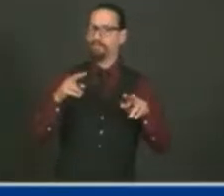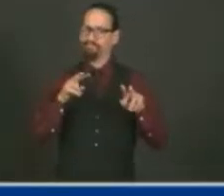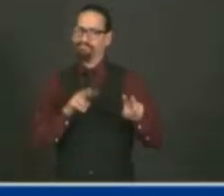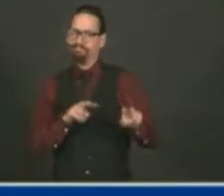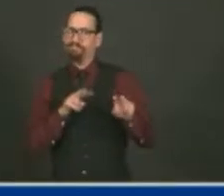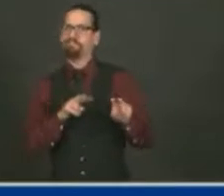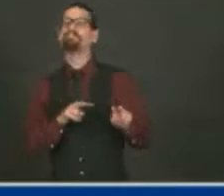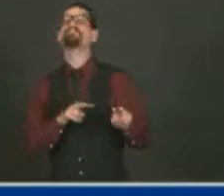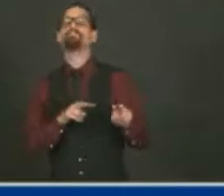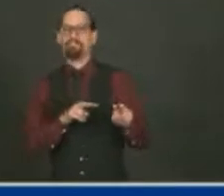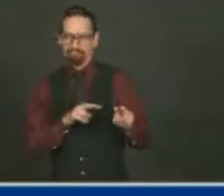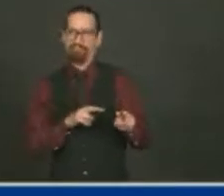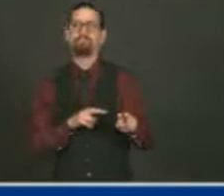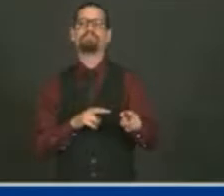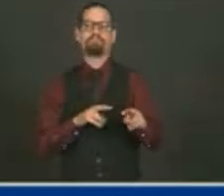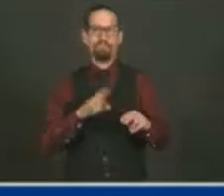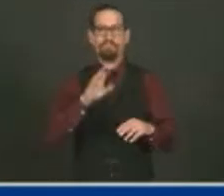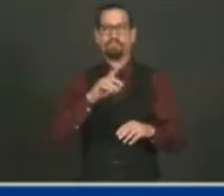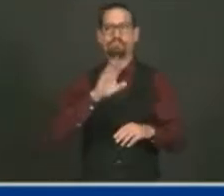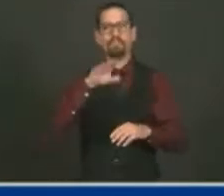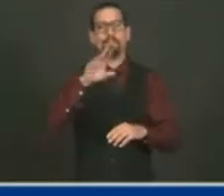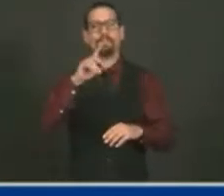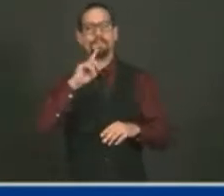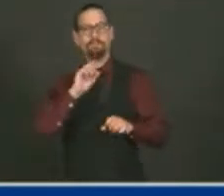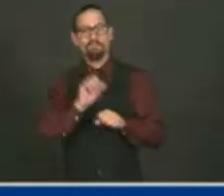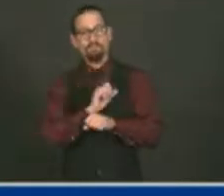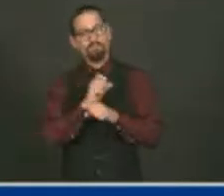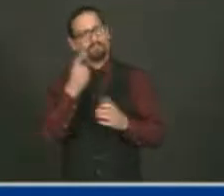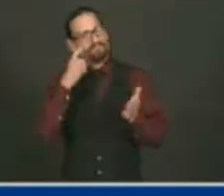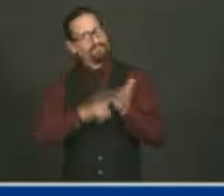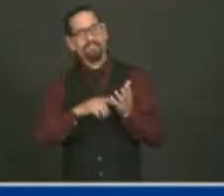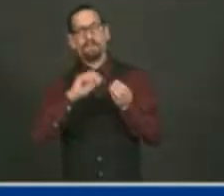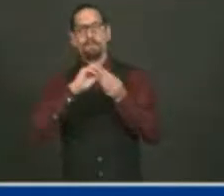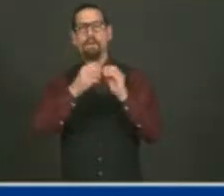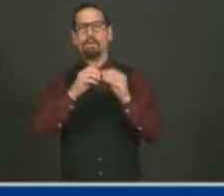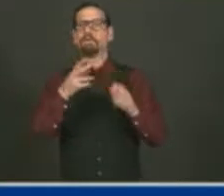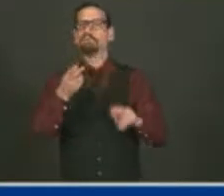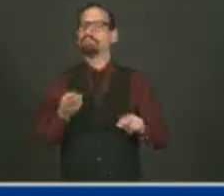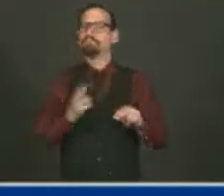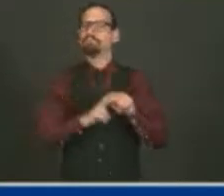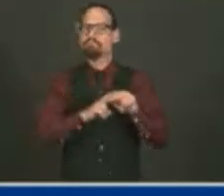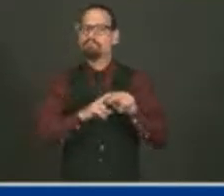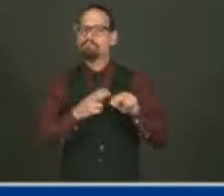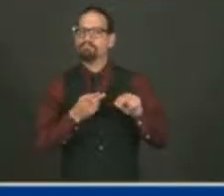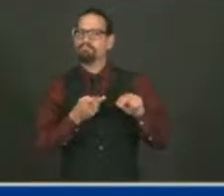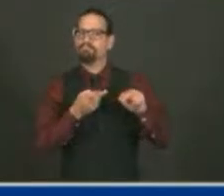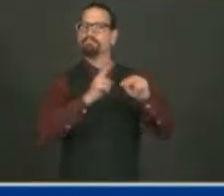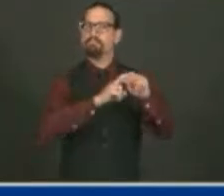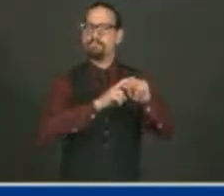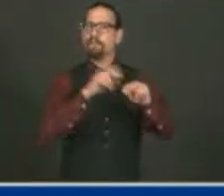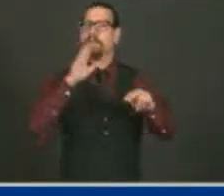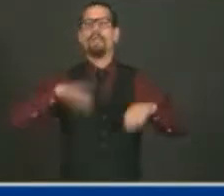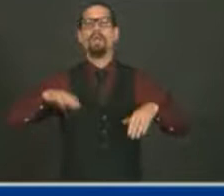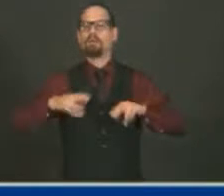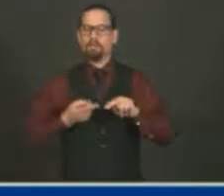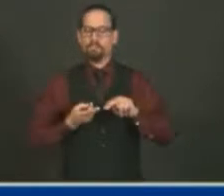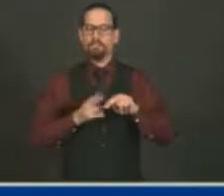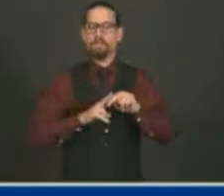trend, and it's a trend in the wrong direction, and it's time to course correct before it becomes a real problem.